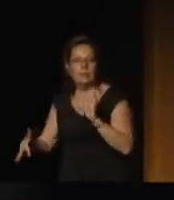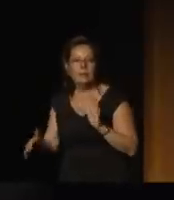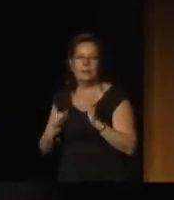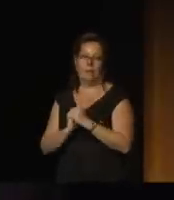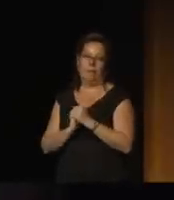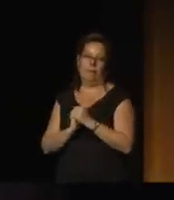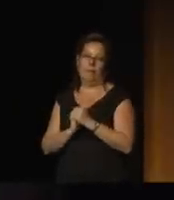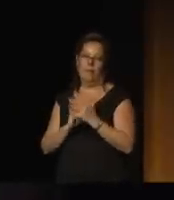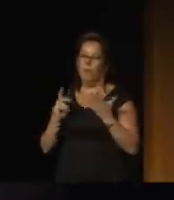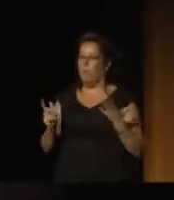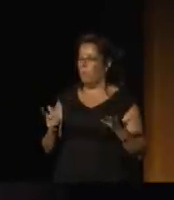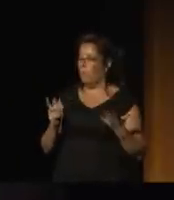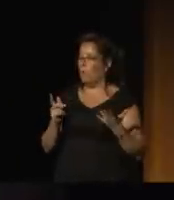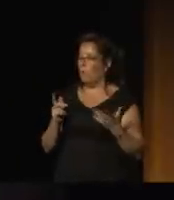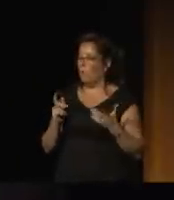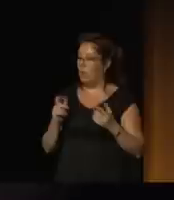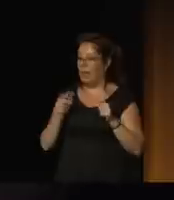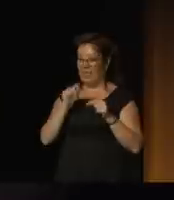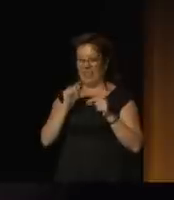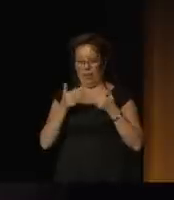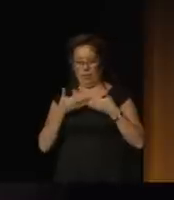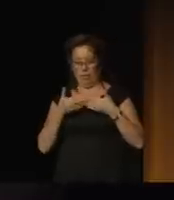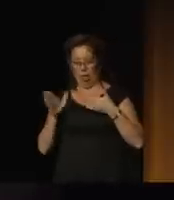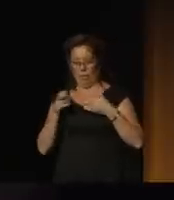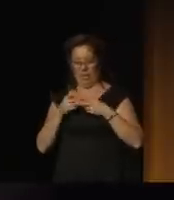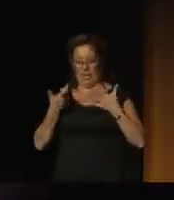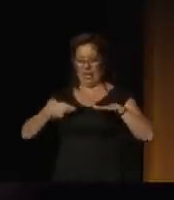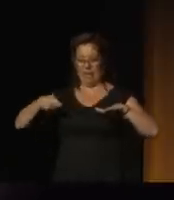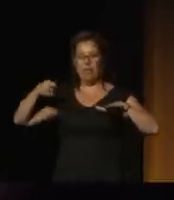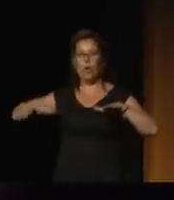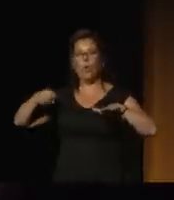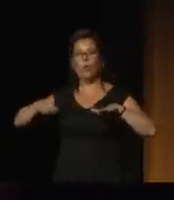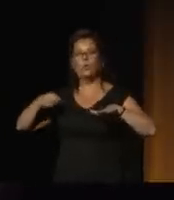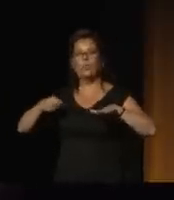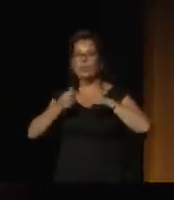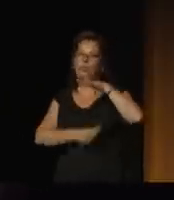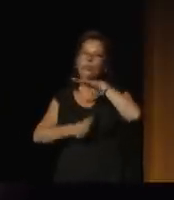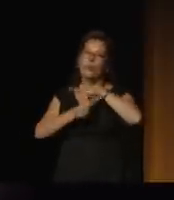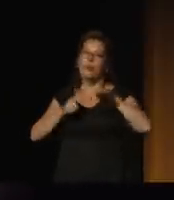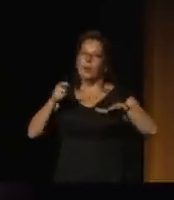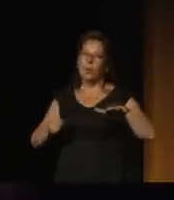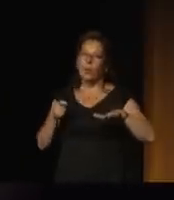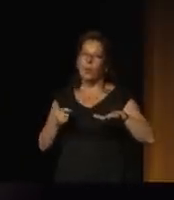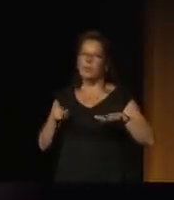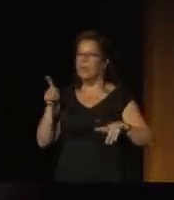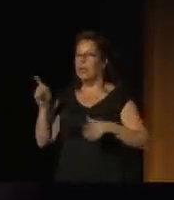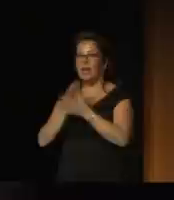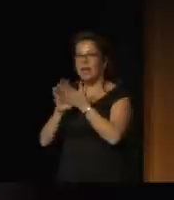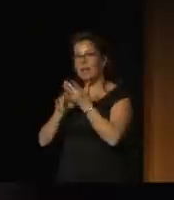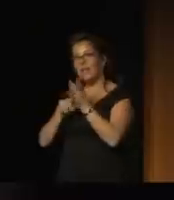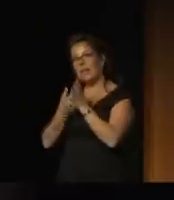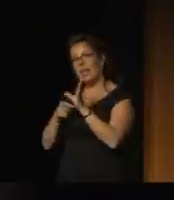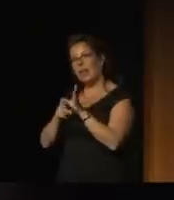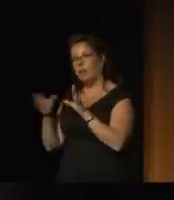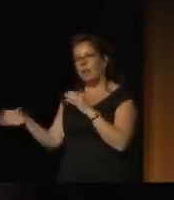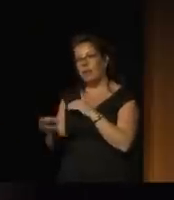can't forget the fact that there was an opening on the Supreme Court at that time. Mm. And whether Hillary Clinton filled it or Donald Trump